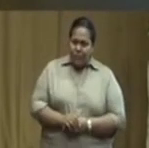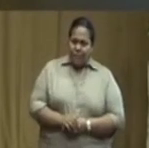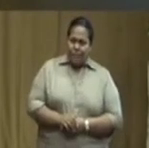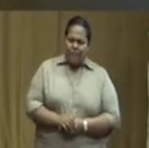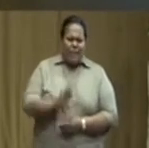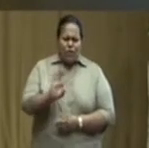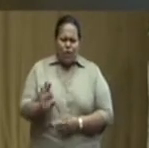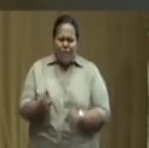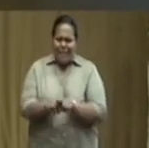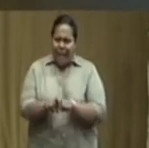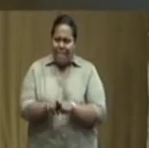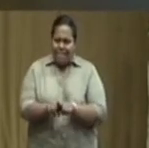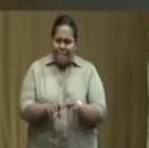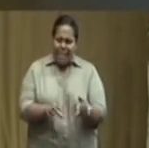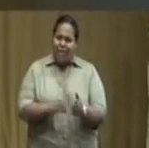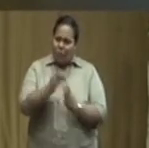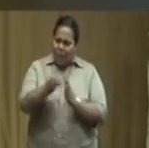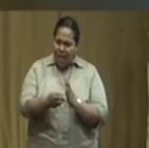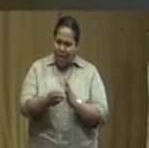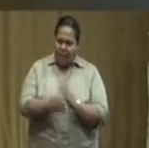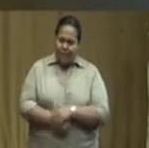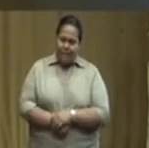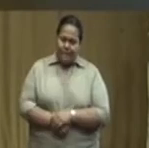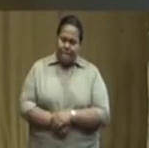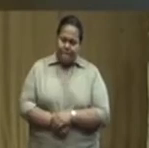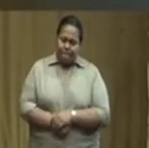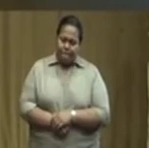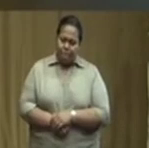good online access, then that's something that would be very useful for us.